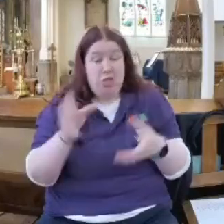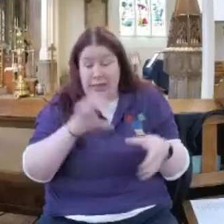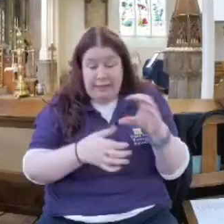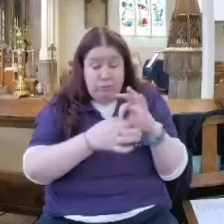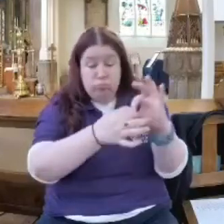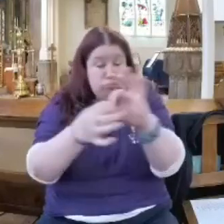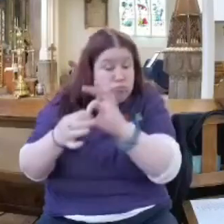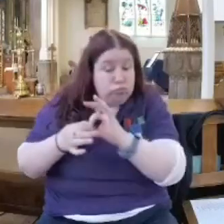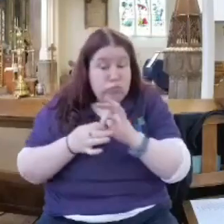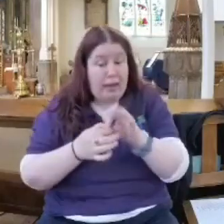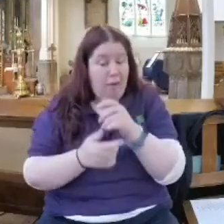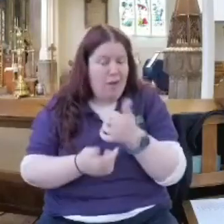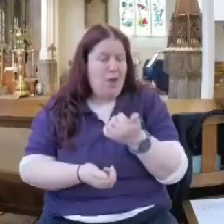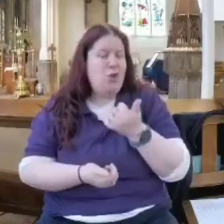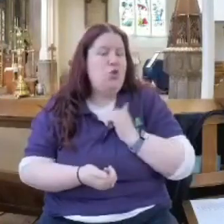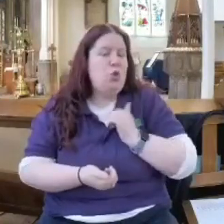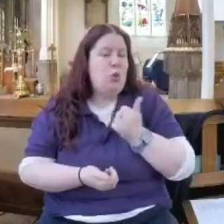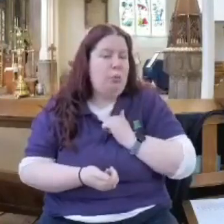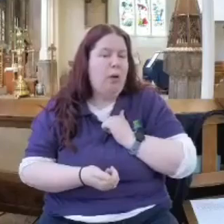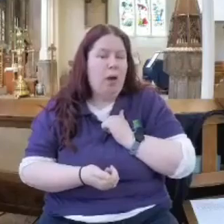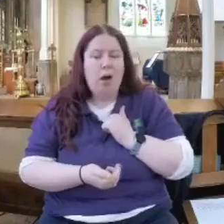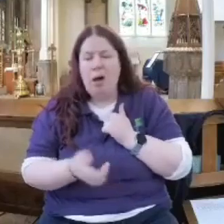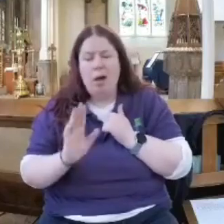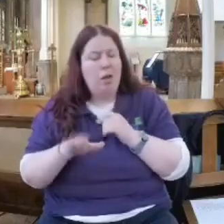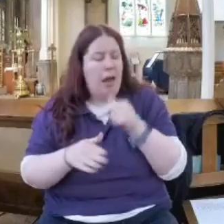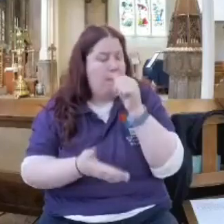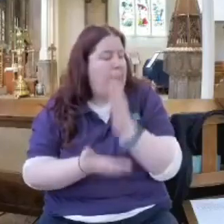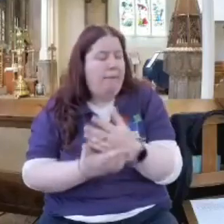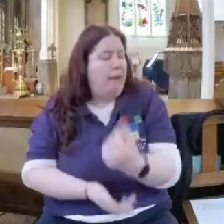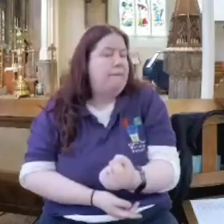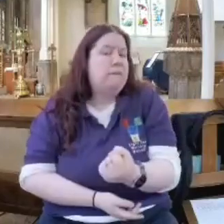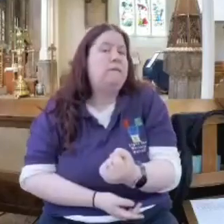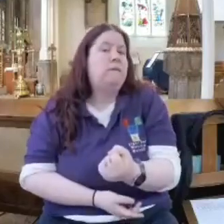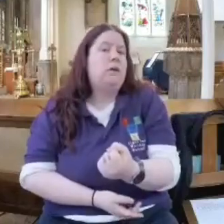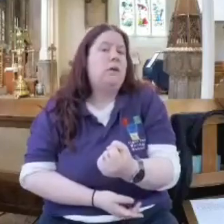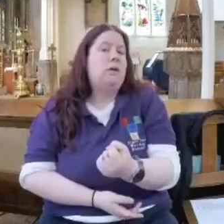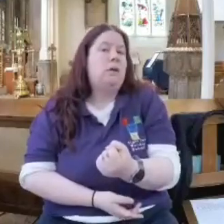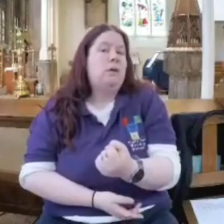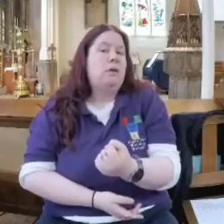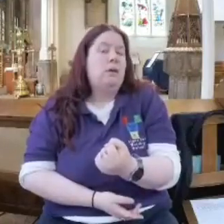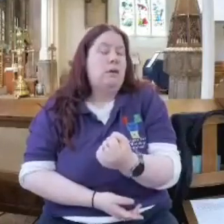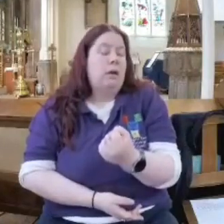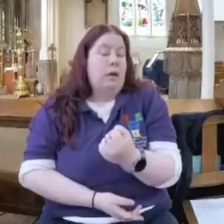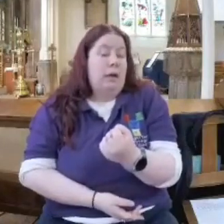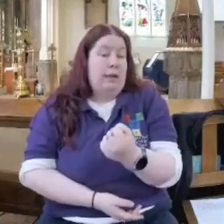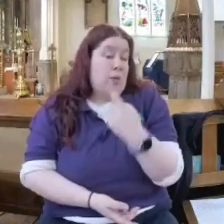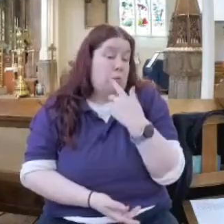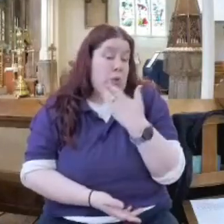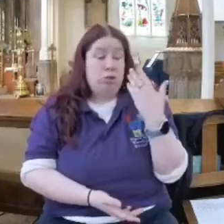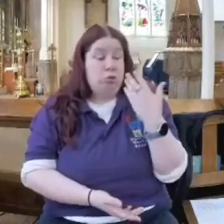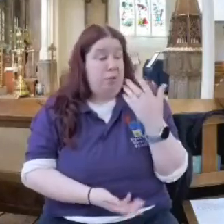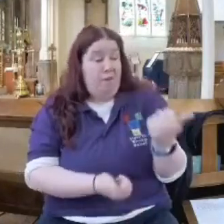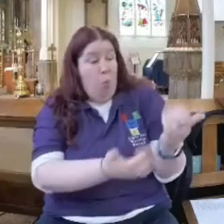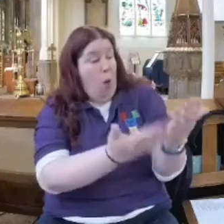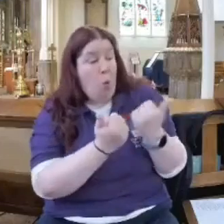community often assume agnosticism and entertain atheism uncritically,